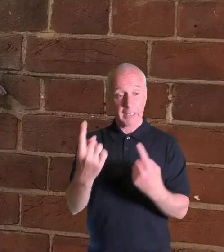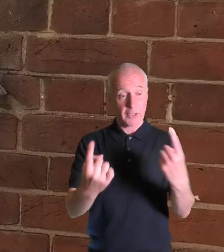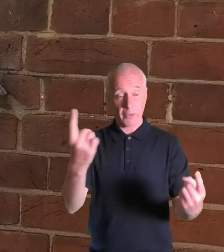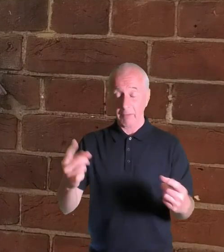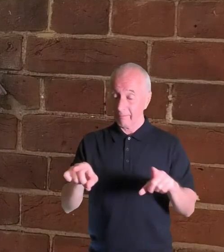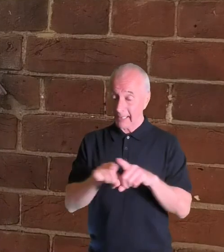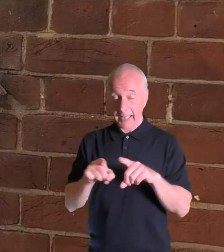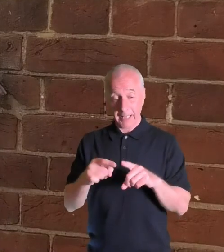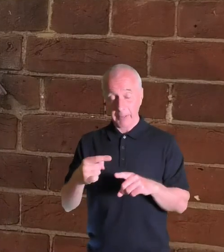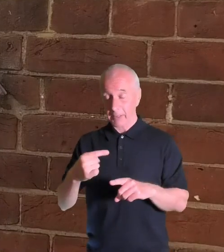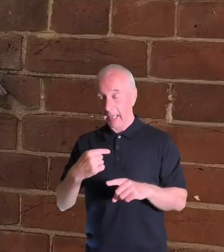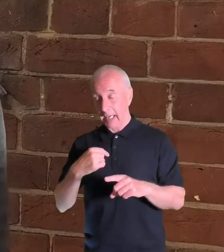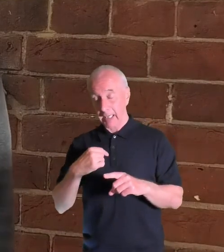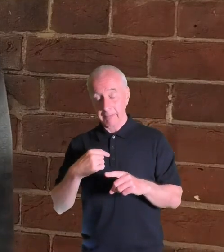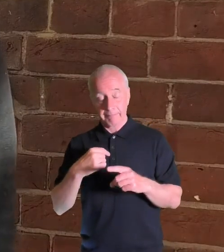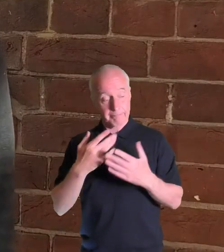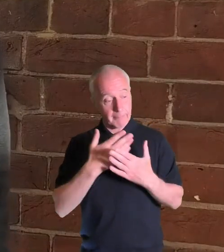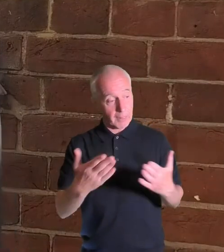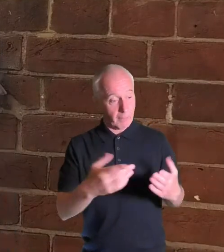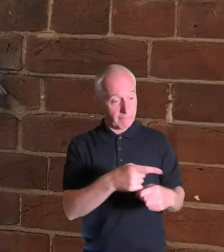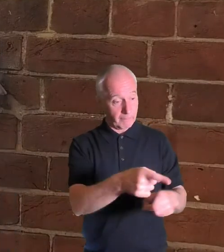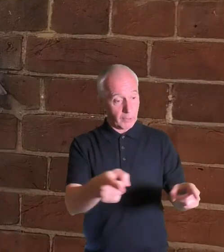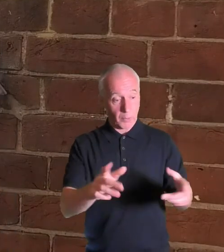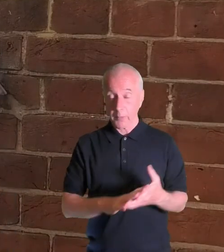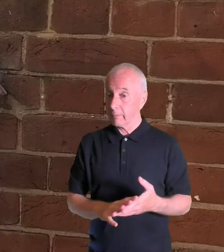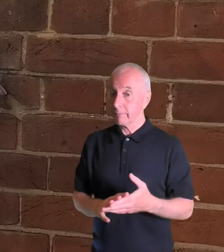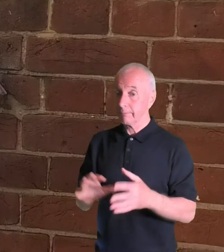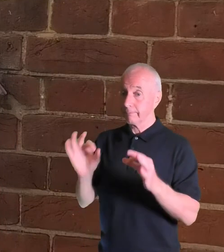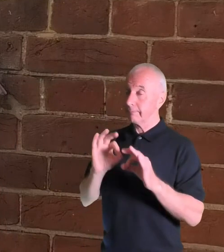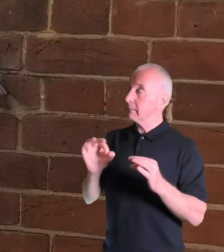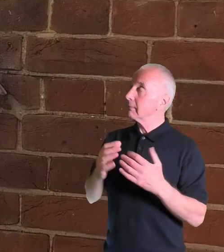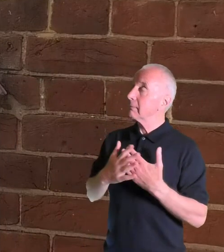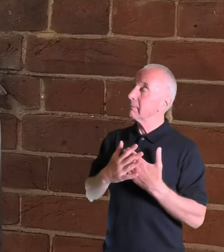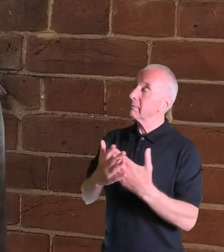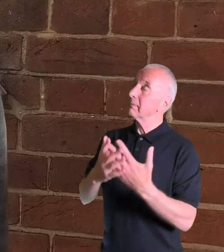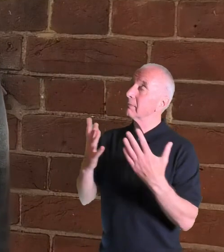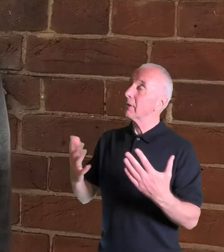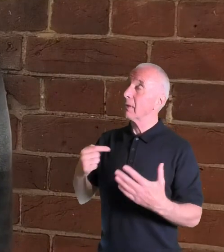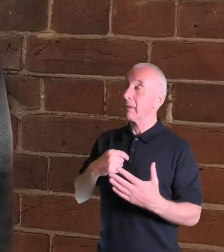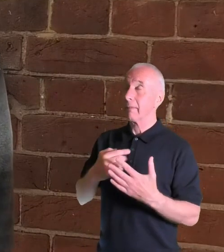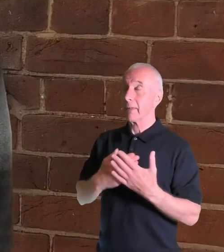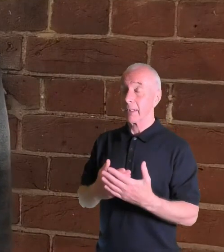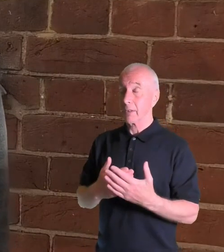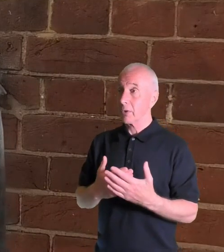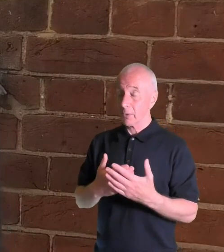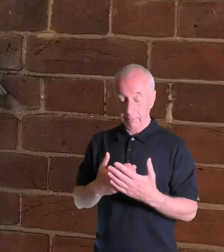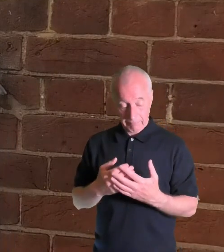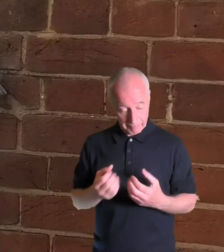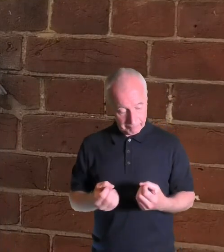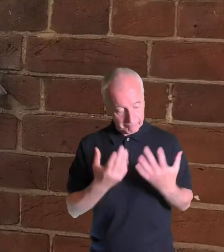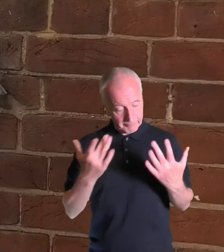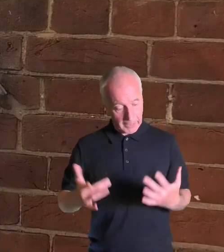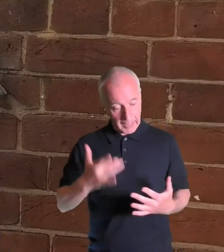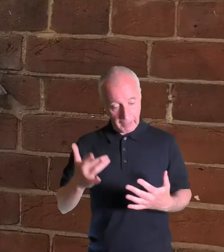you. No one has greater love than this, and to lay down one's life for